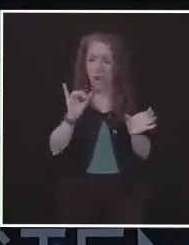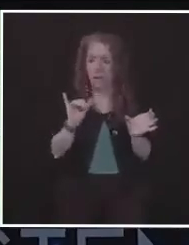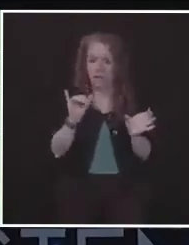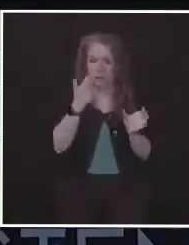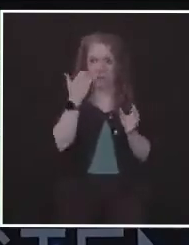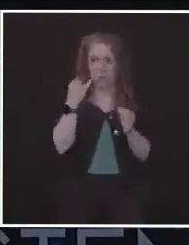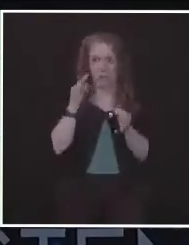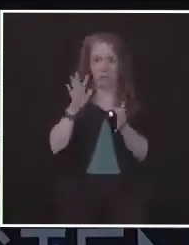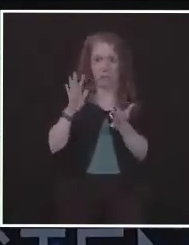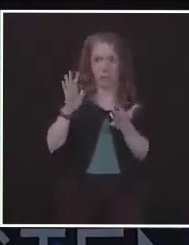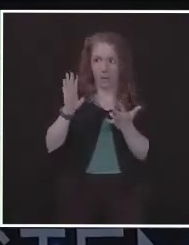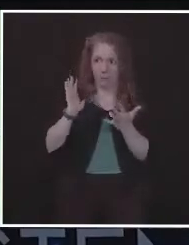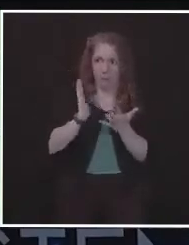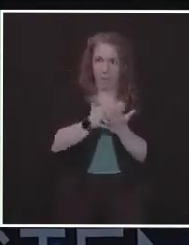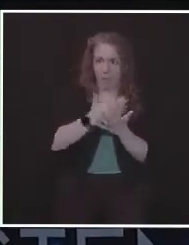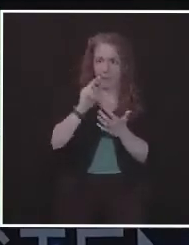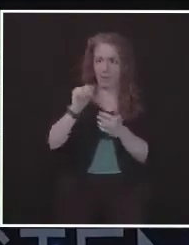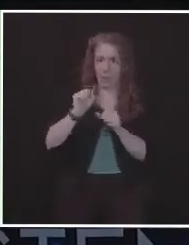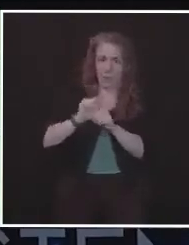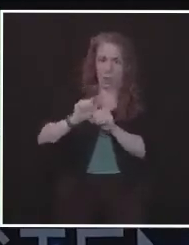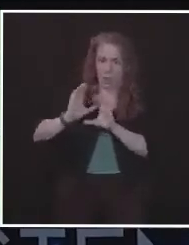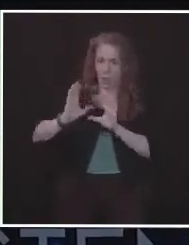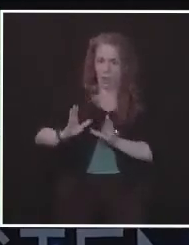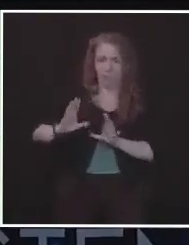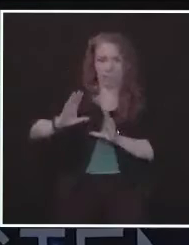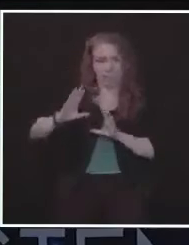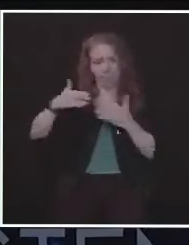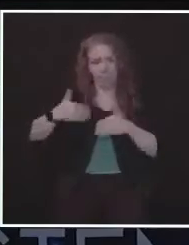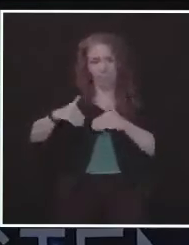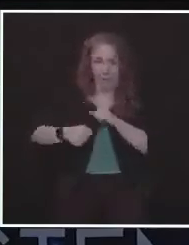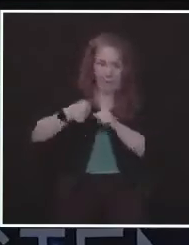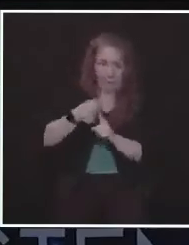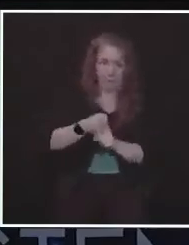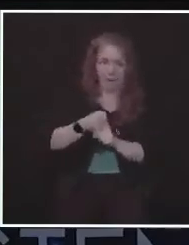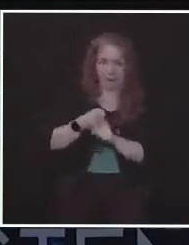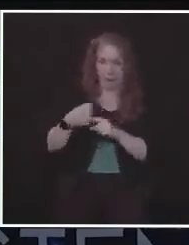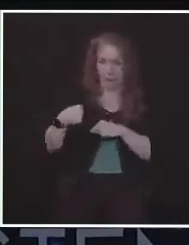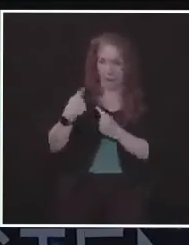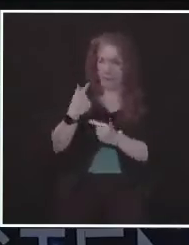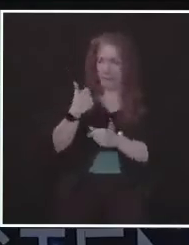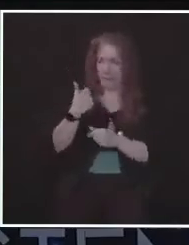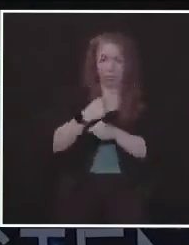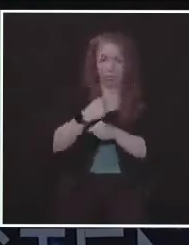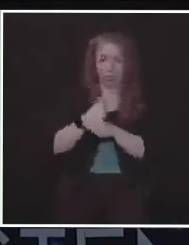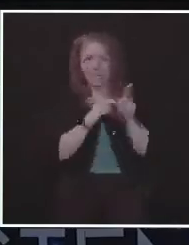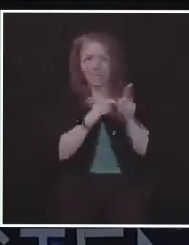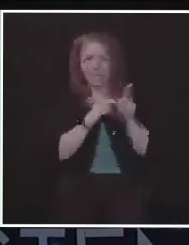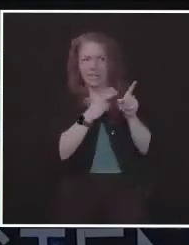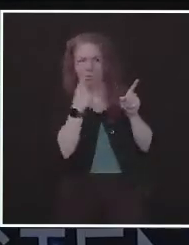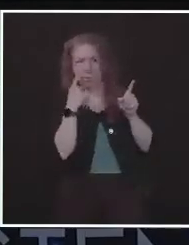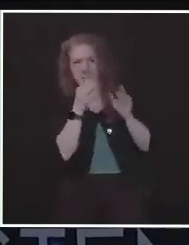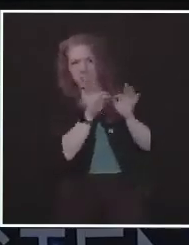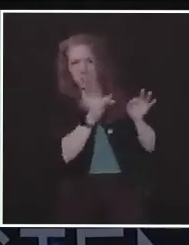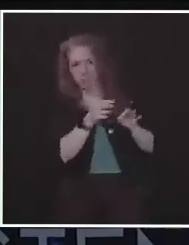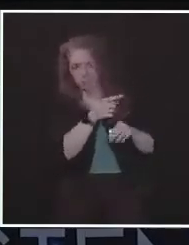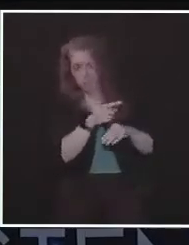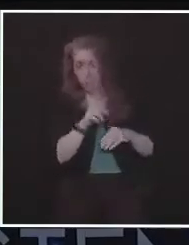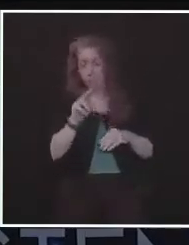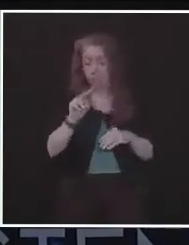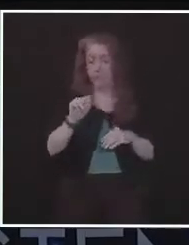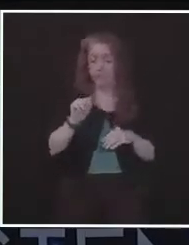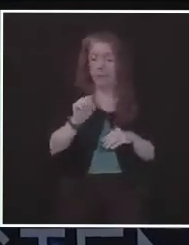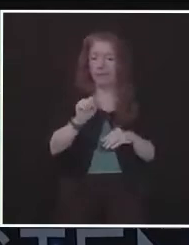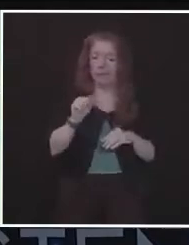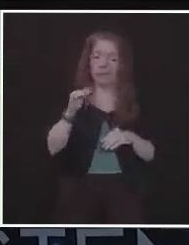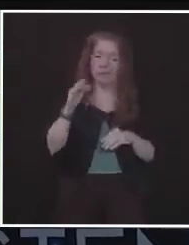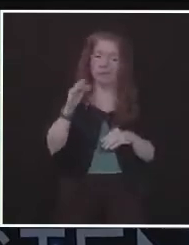has had over the past decade, as the administrator described. NASA has been wildly successful in